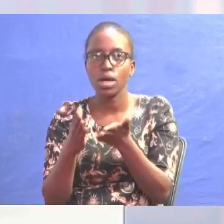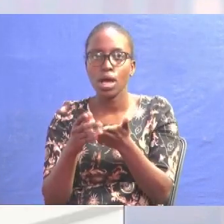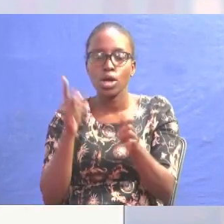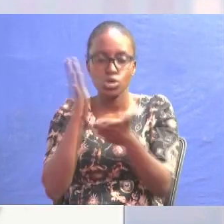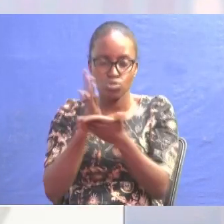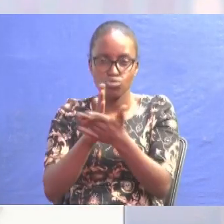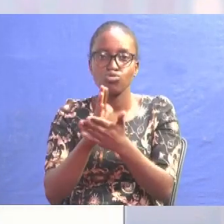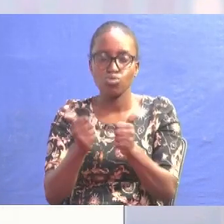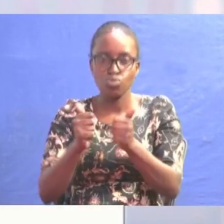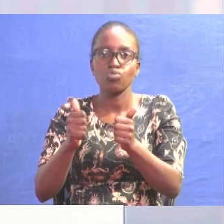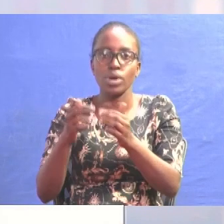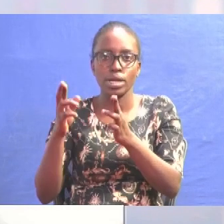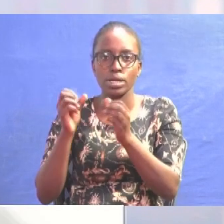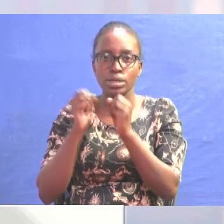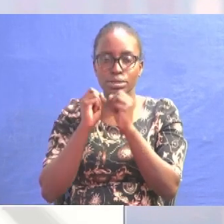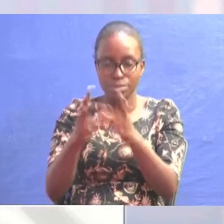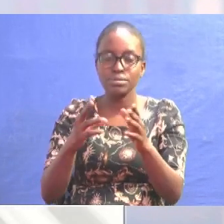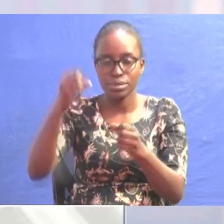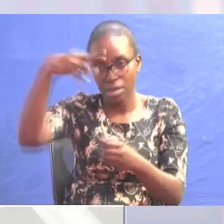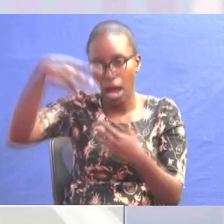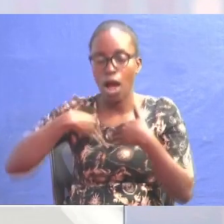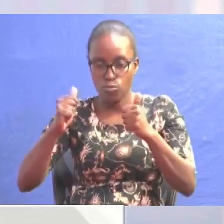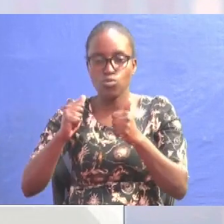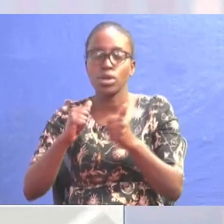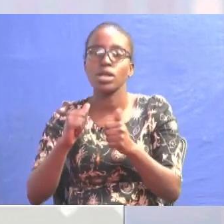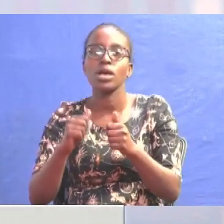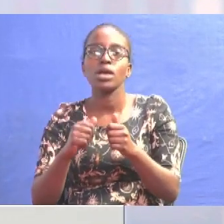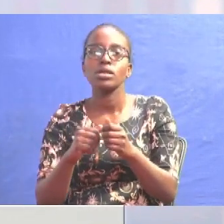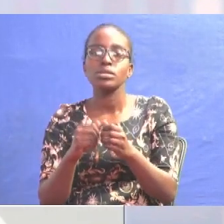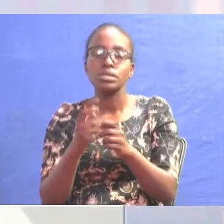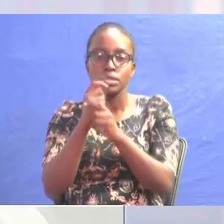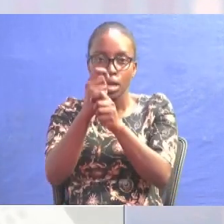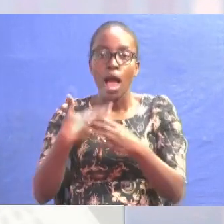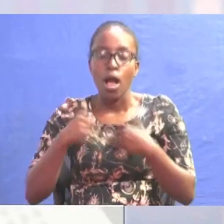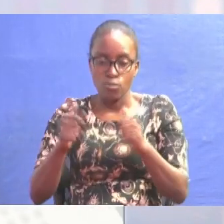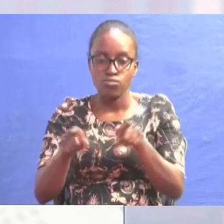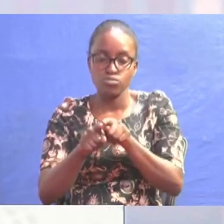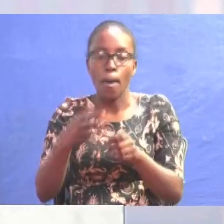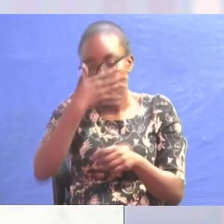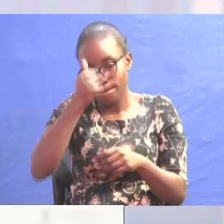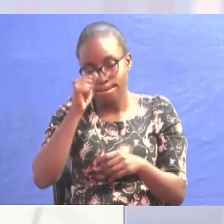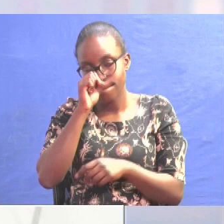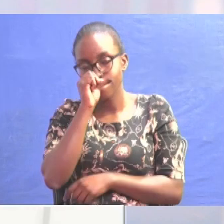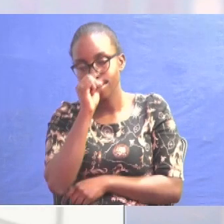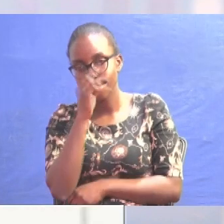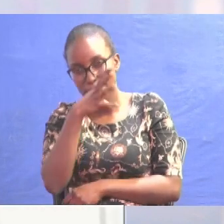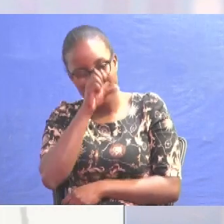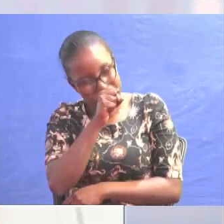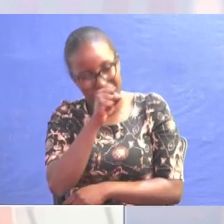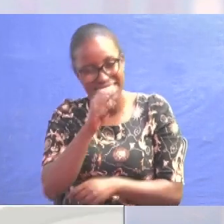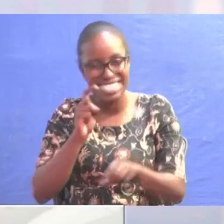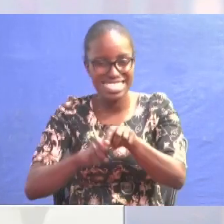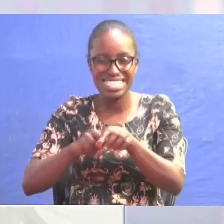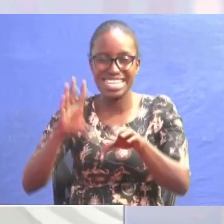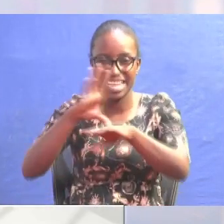light on some of the gains and of course, the misses that we have so far, miss out